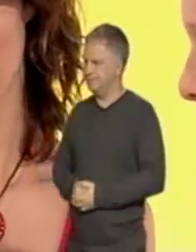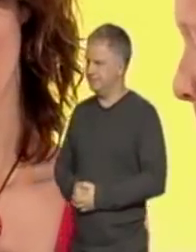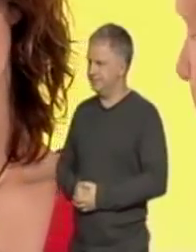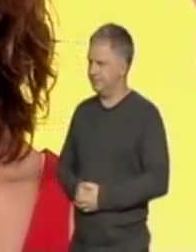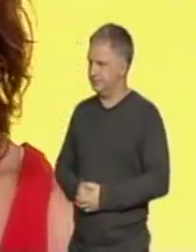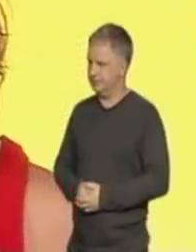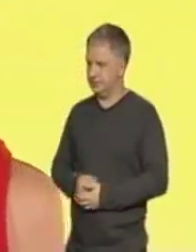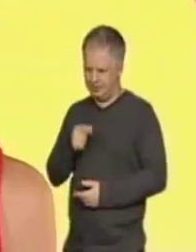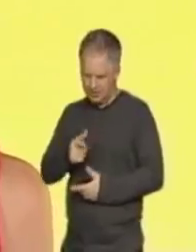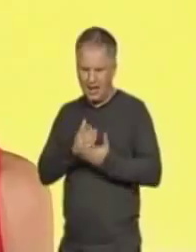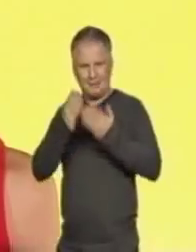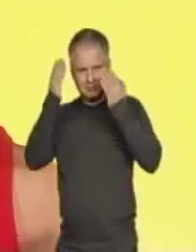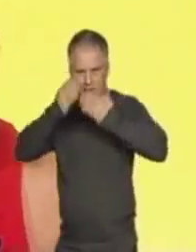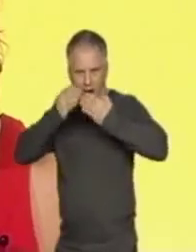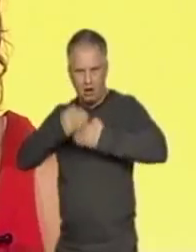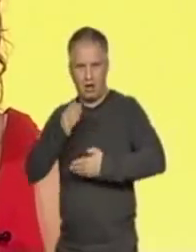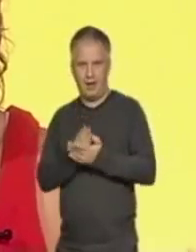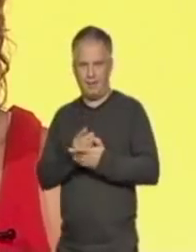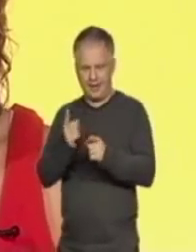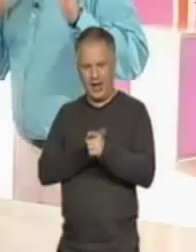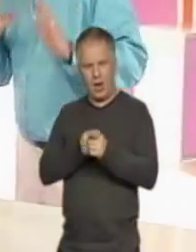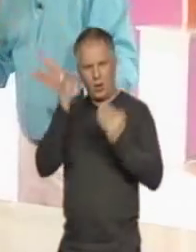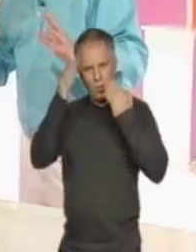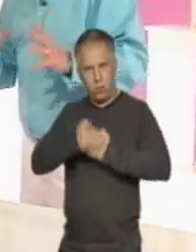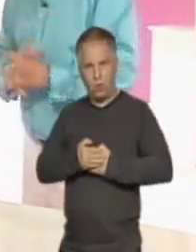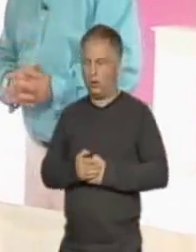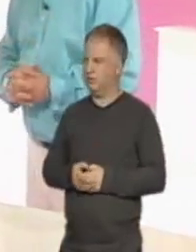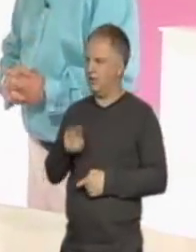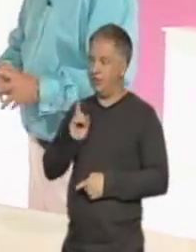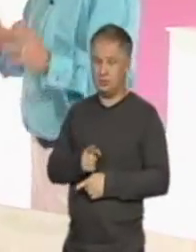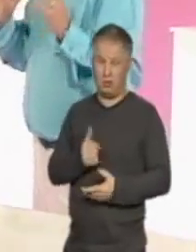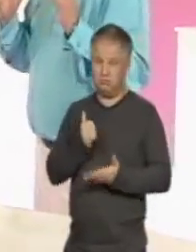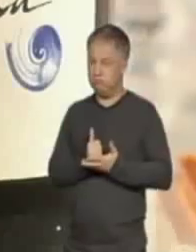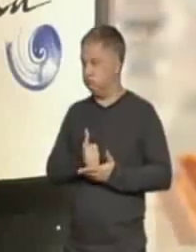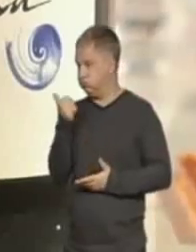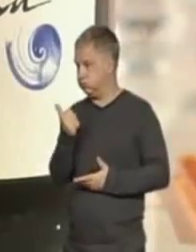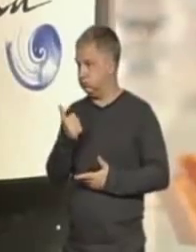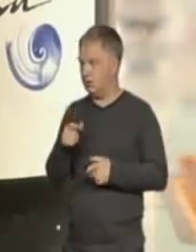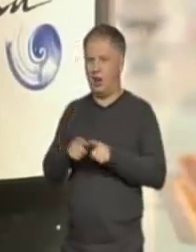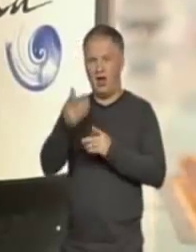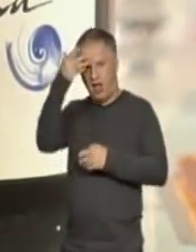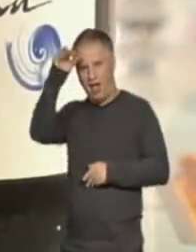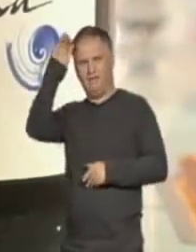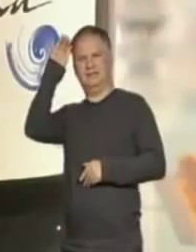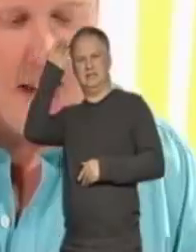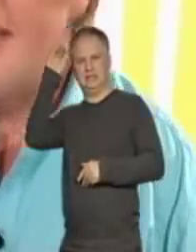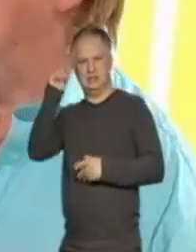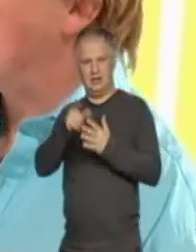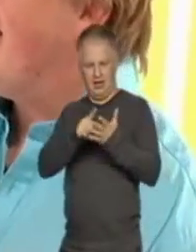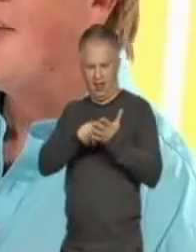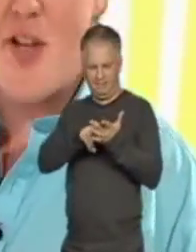noticeably darker in colour, isn't it? It is. Deeper yellow. This is a stonker. This is quite simply, I call this my Elvis Presley of the Sauvignon Blanc world. This